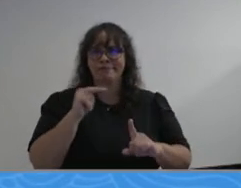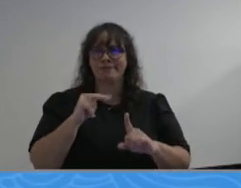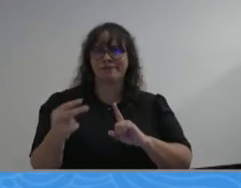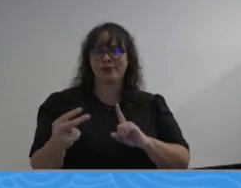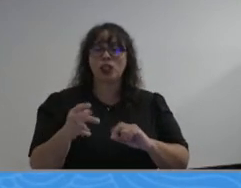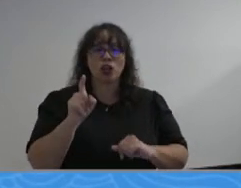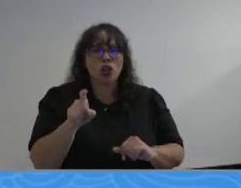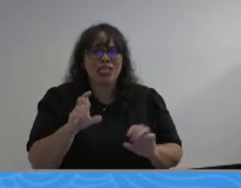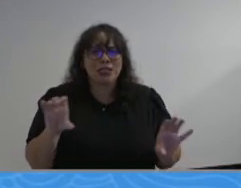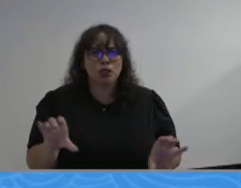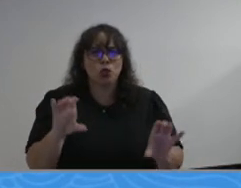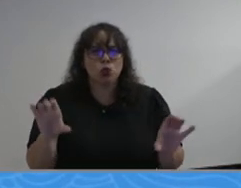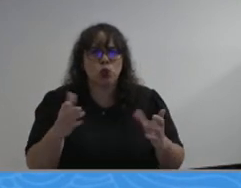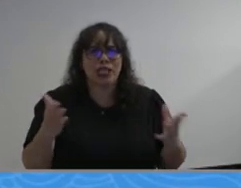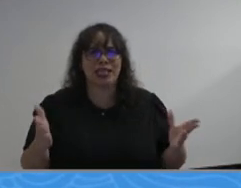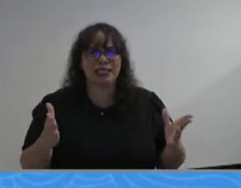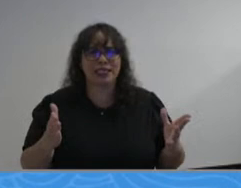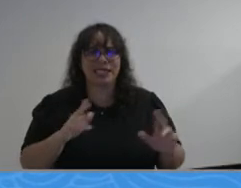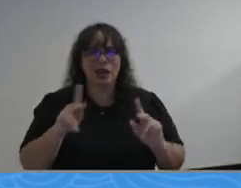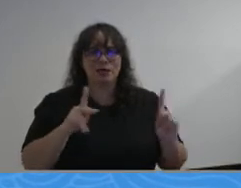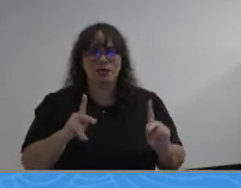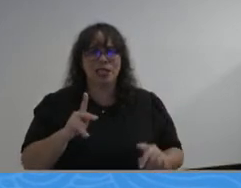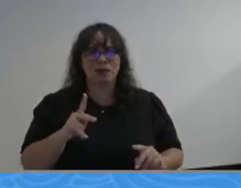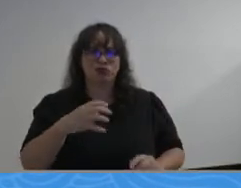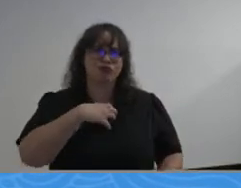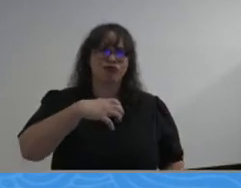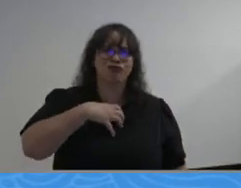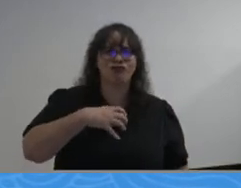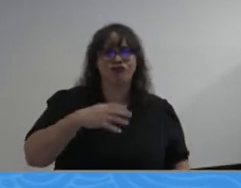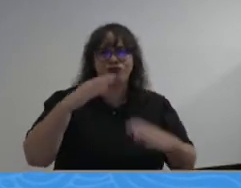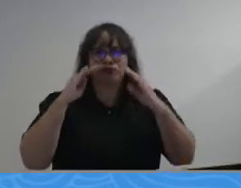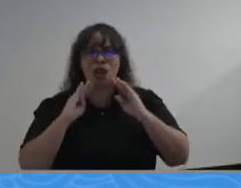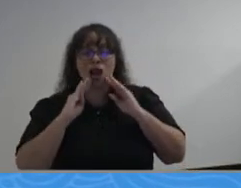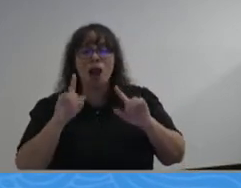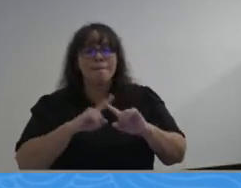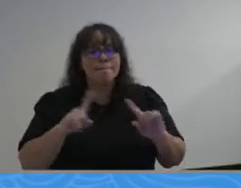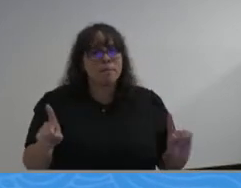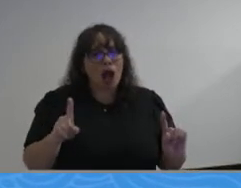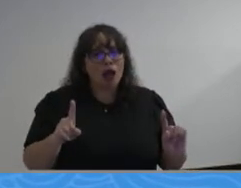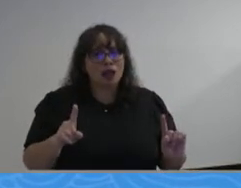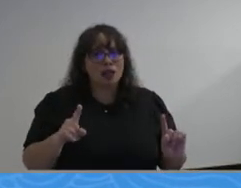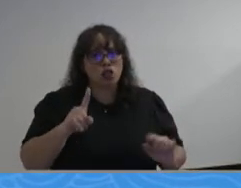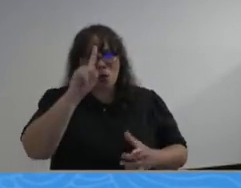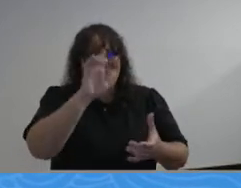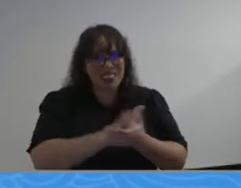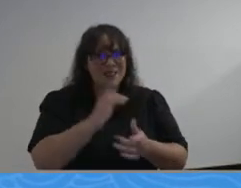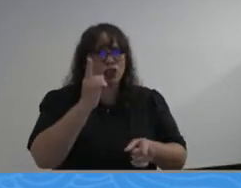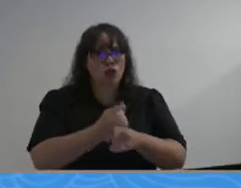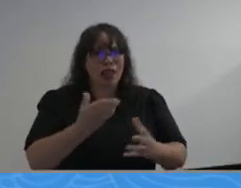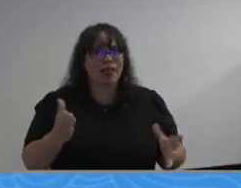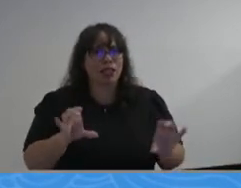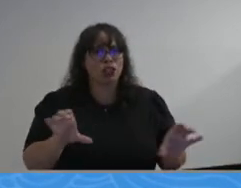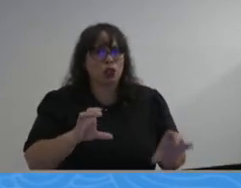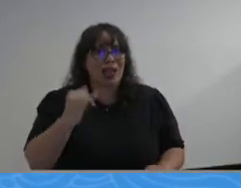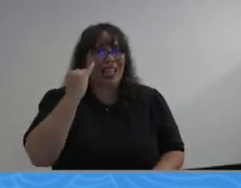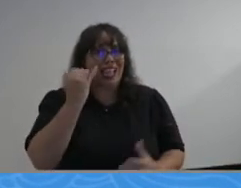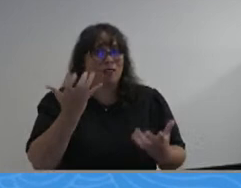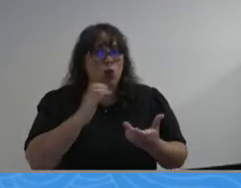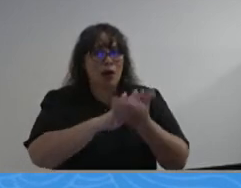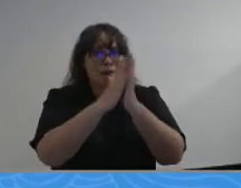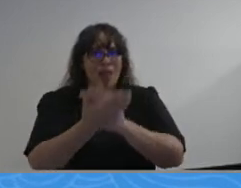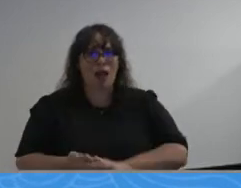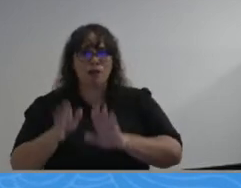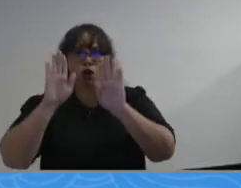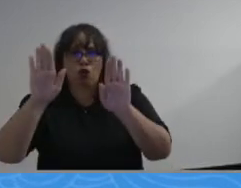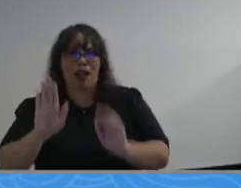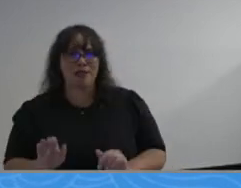the things that folks may frown about, but you believe it's the right thing to do if you want to be great. Because see, what you have to remember, Long Beach, is that being